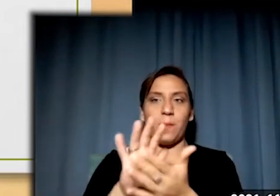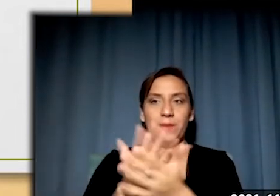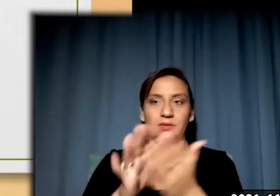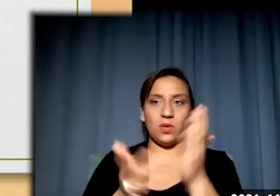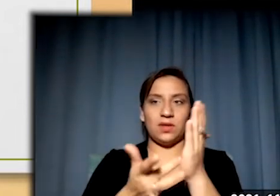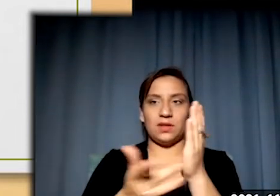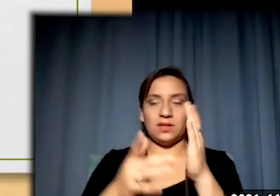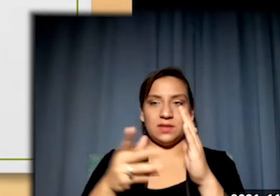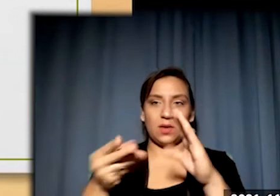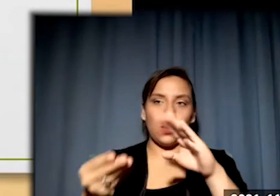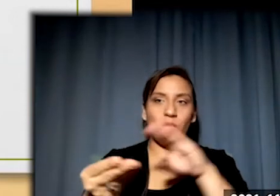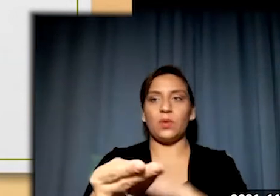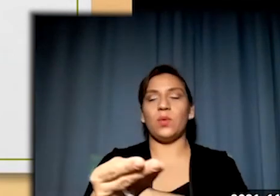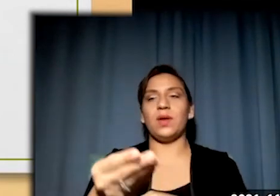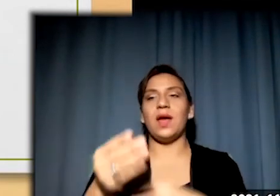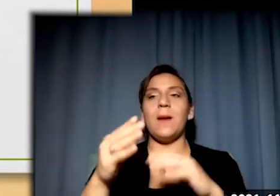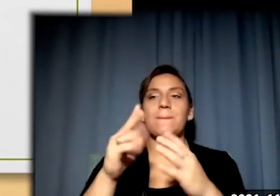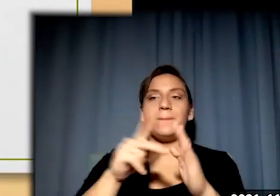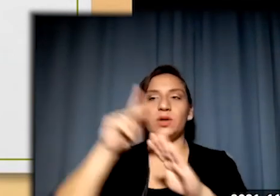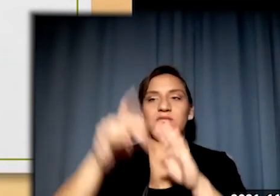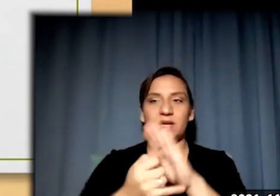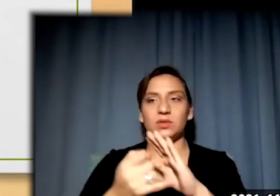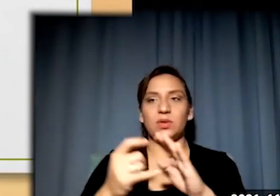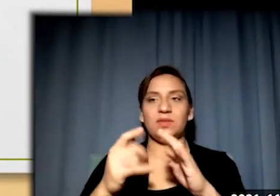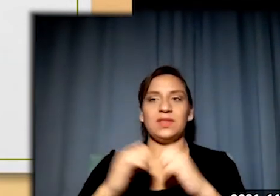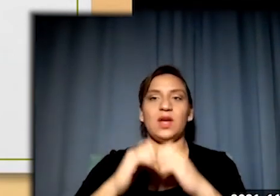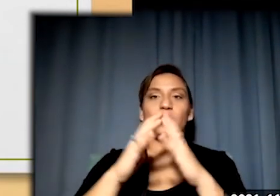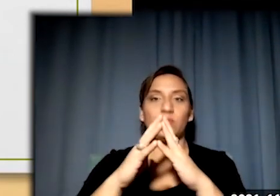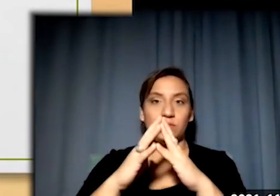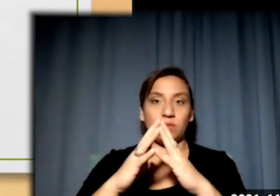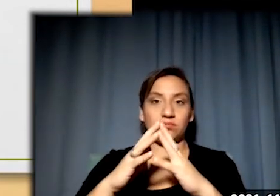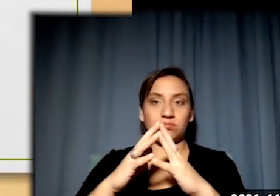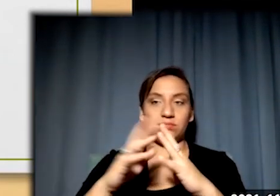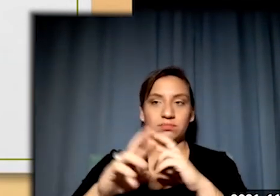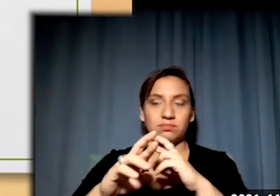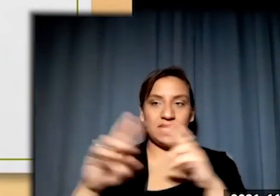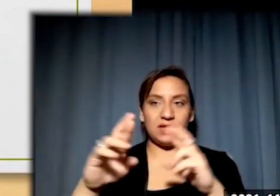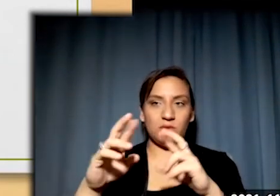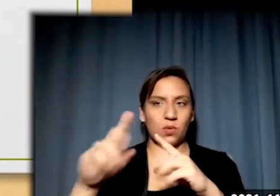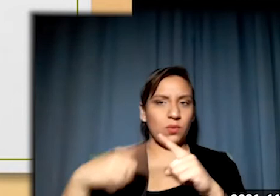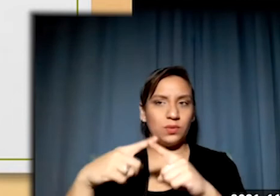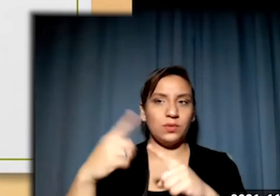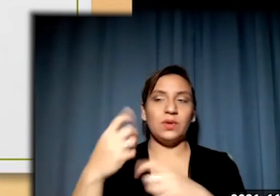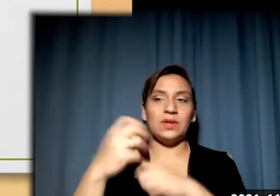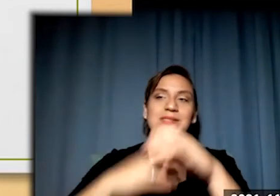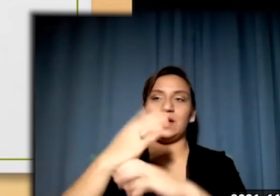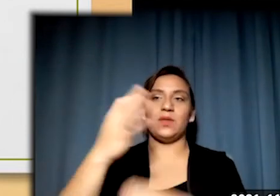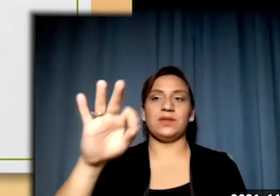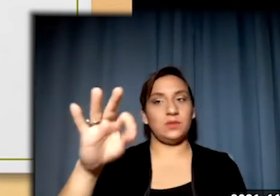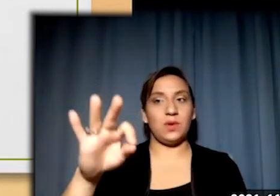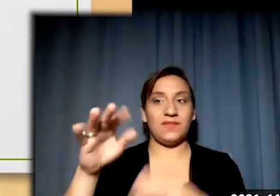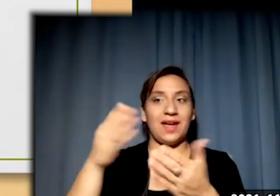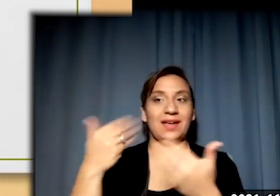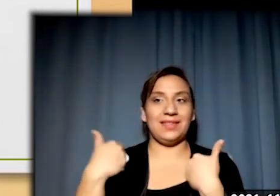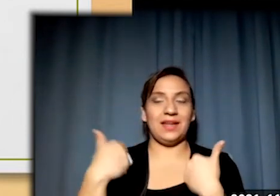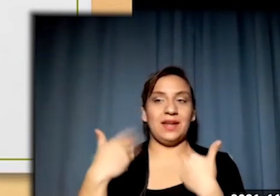century. As part of this donation, 336 maps and plans from the Archivo General Militar de